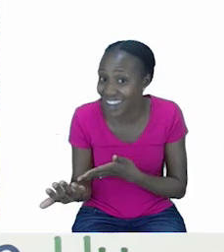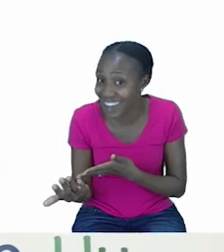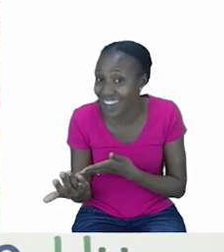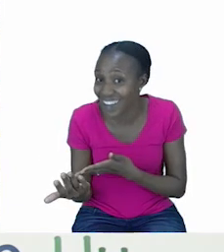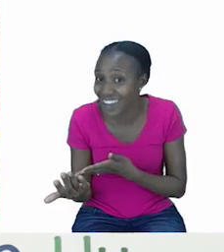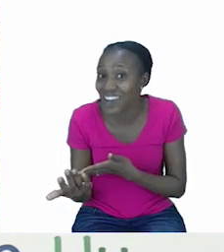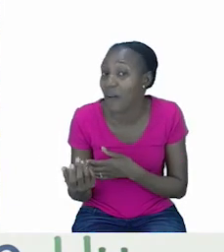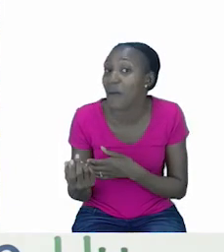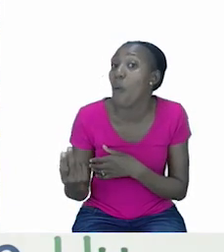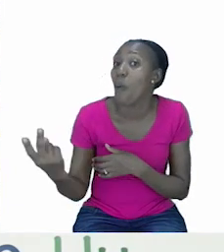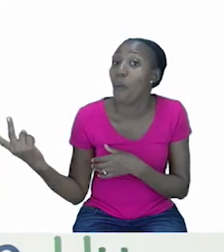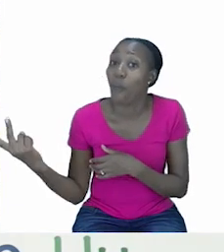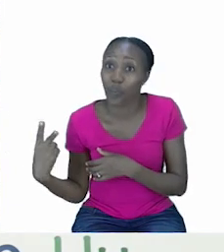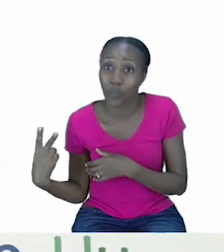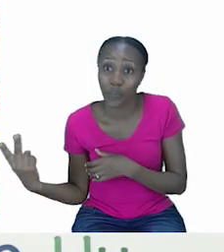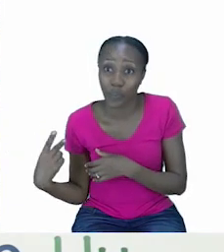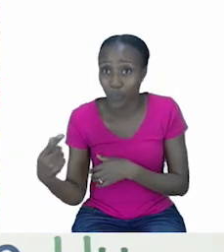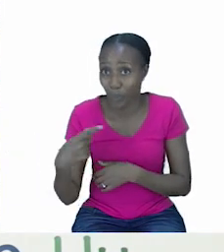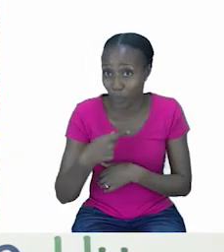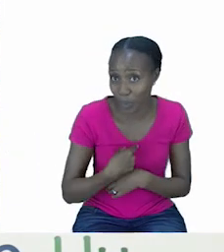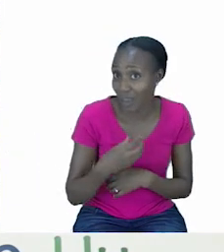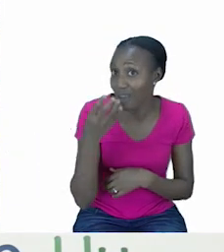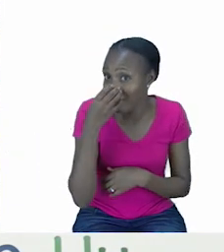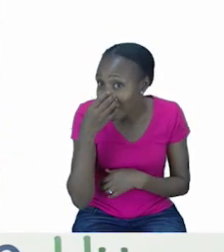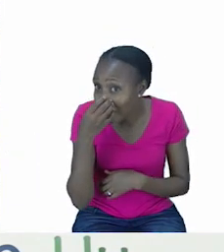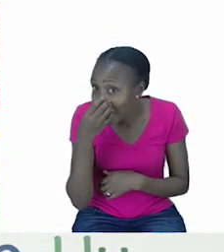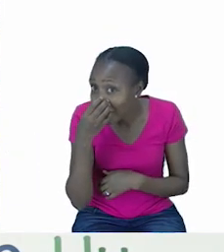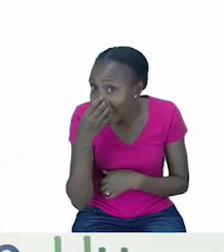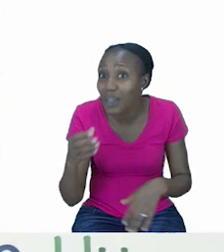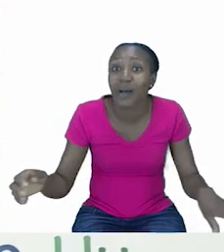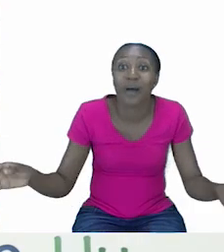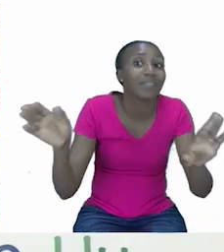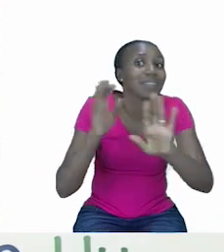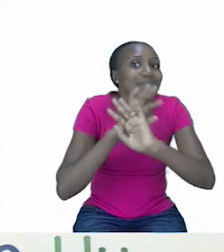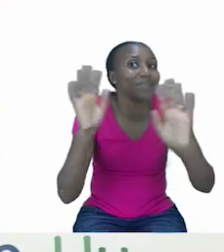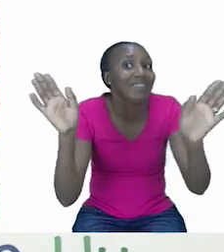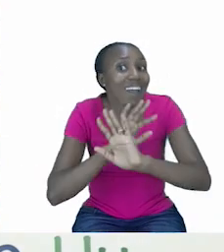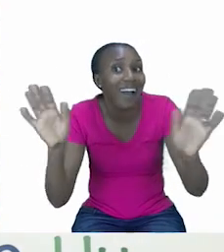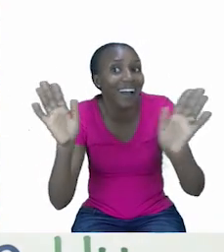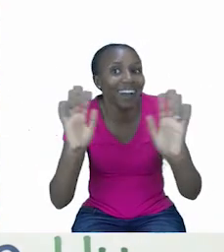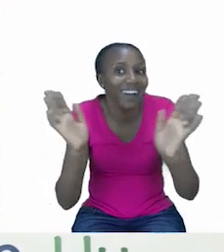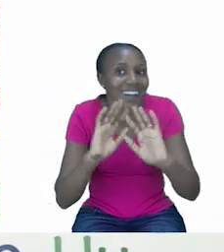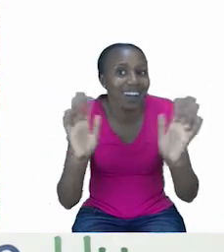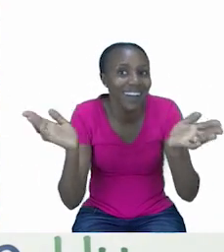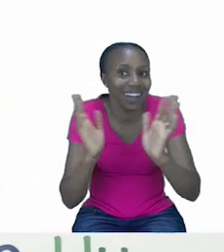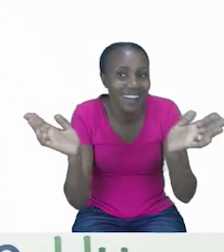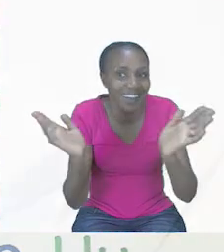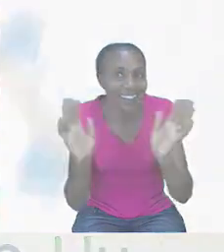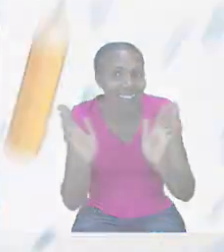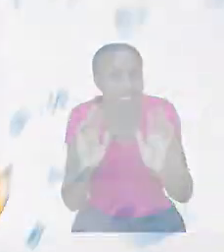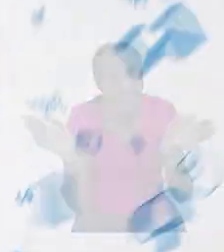So, from Sashi and I, we would like to say goodbye.